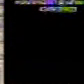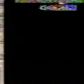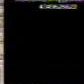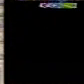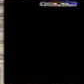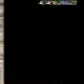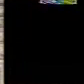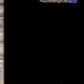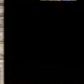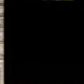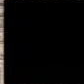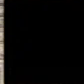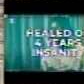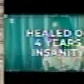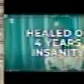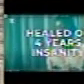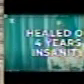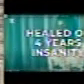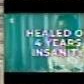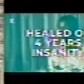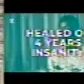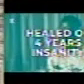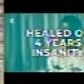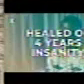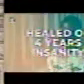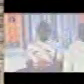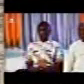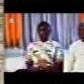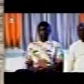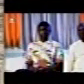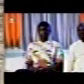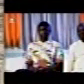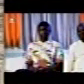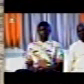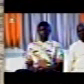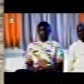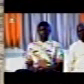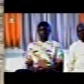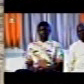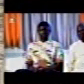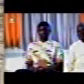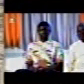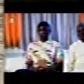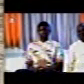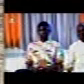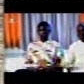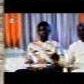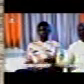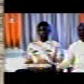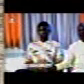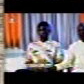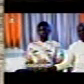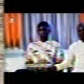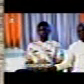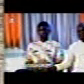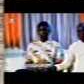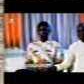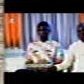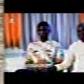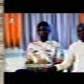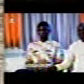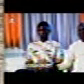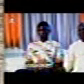who you think you are in the kingdom. And so they come, they say, I want counseling, Pastor. Look at what I am going through. Look at what is happening to